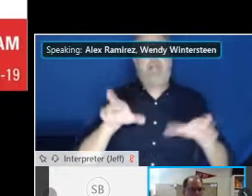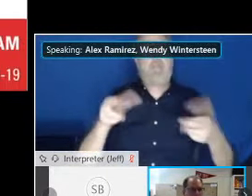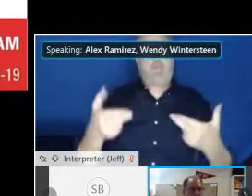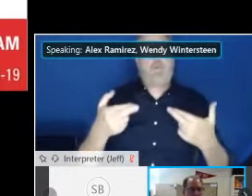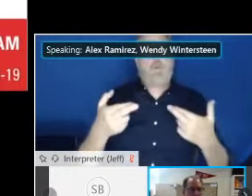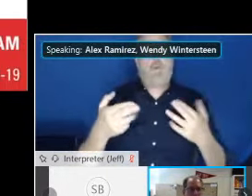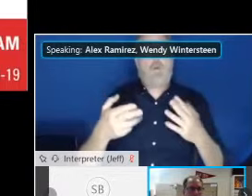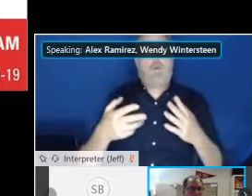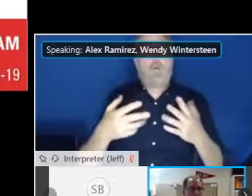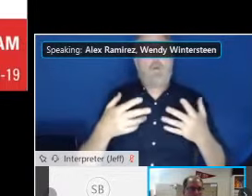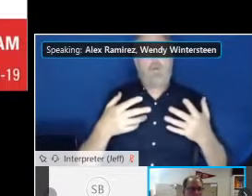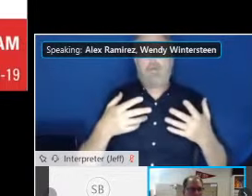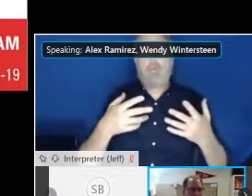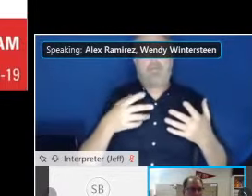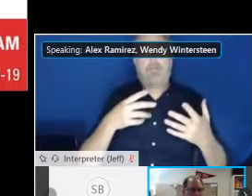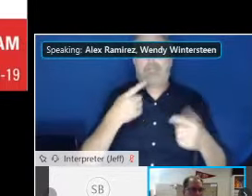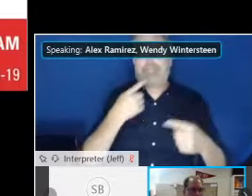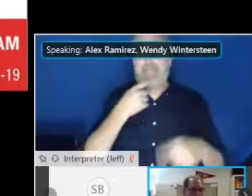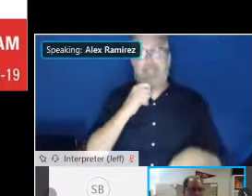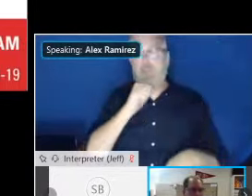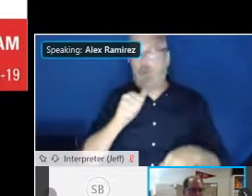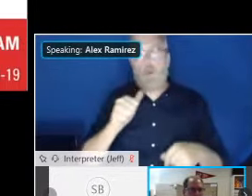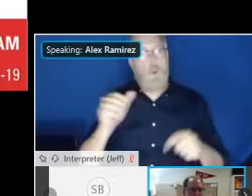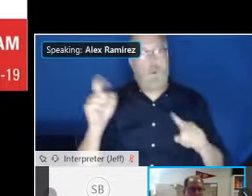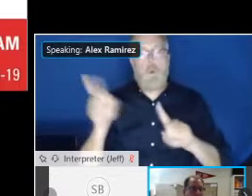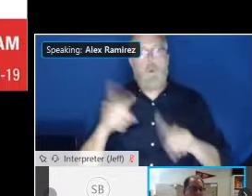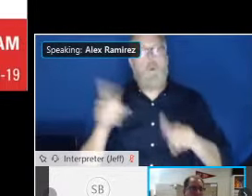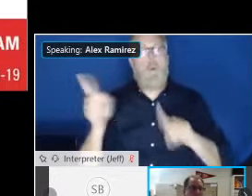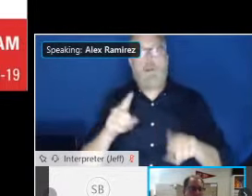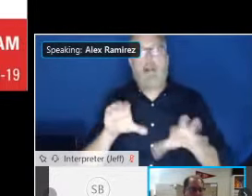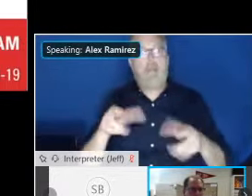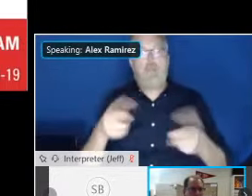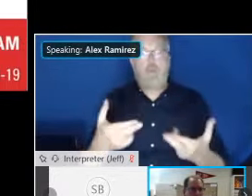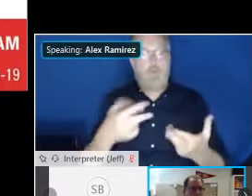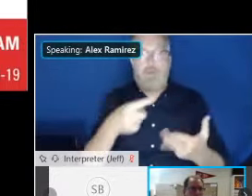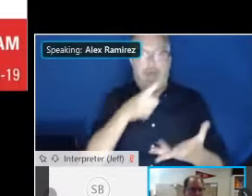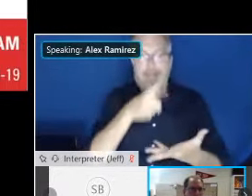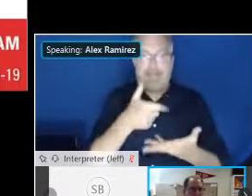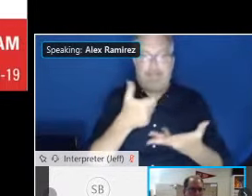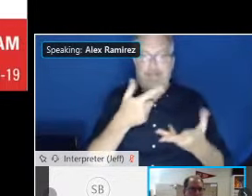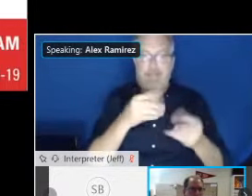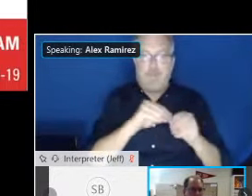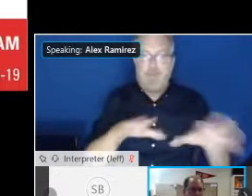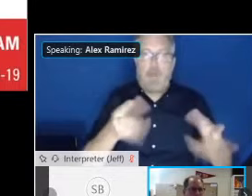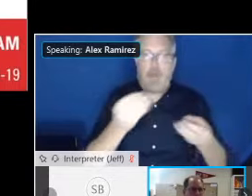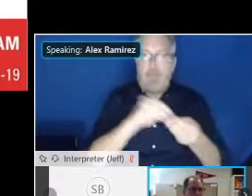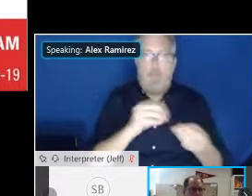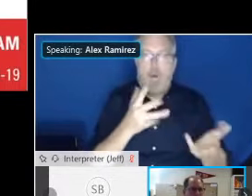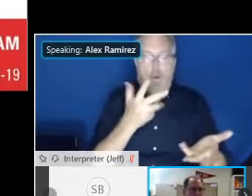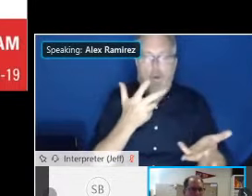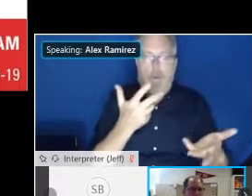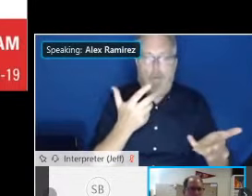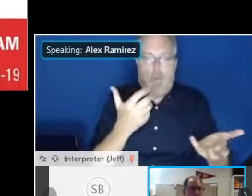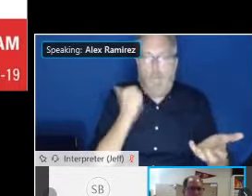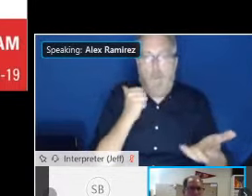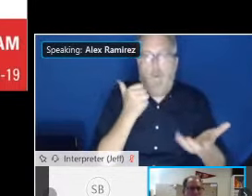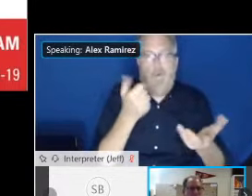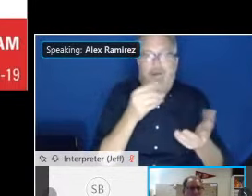and saying, don't come to classroom, if that's not contributing to the spread, that's not going to have impact in slowing down the